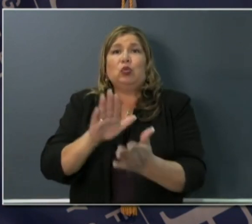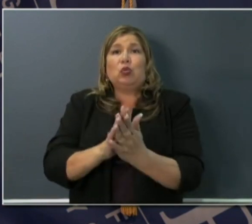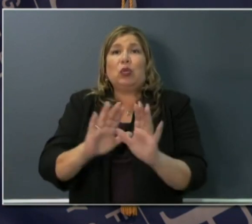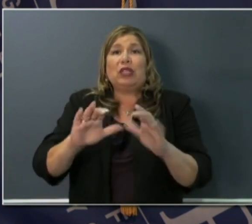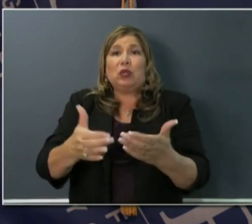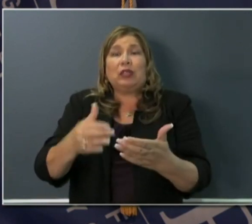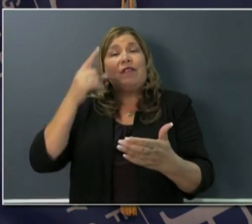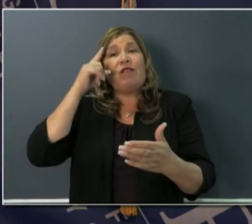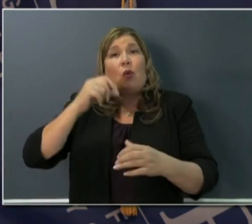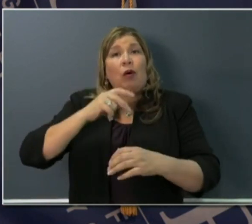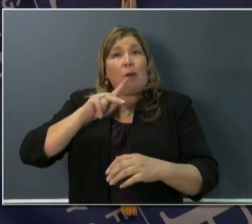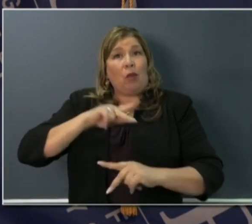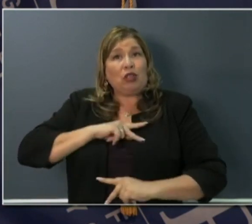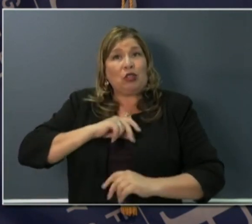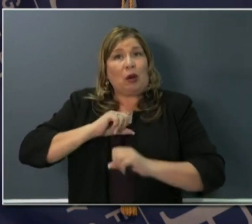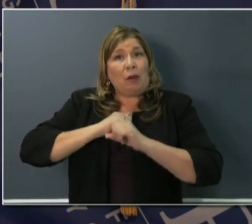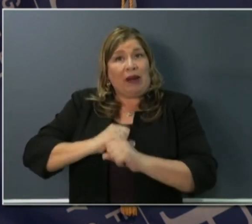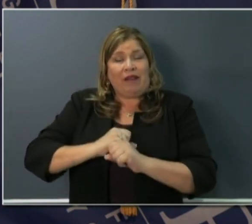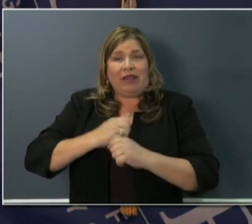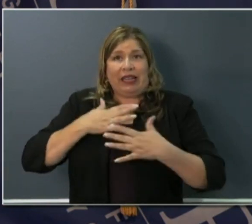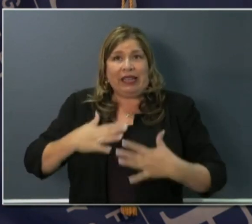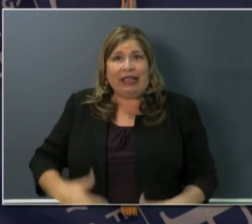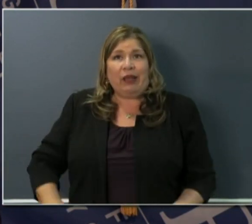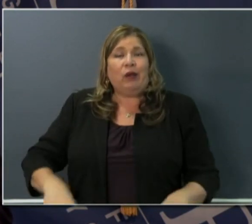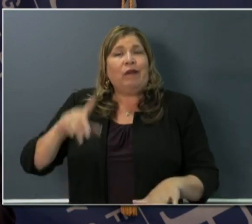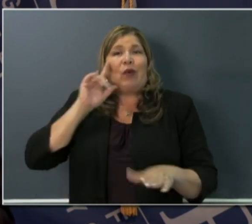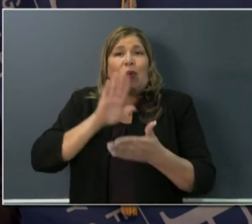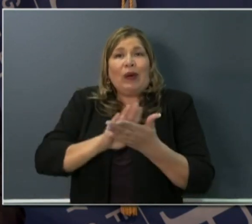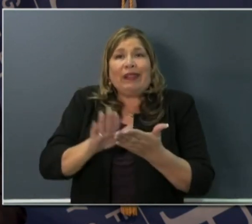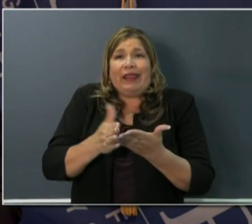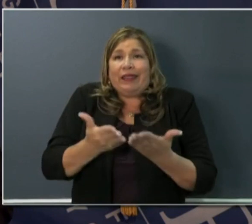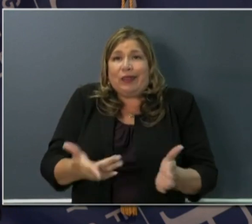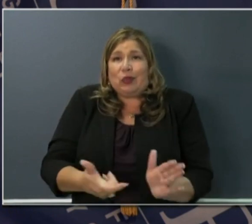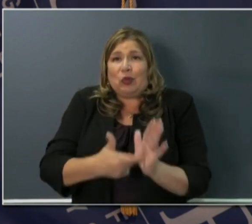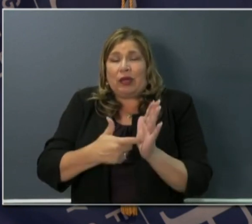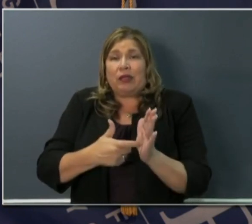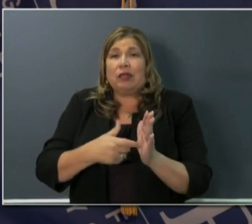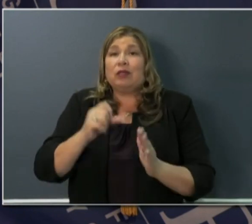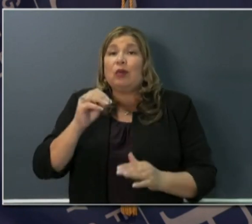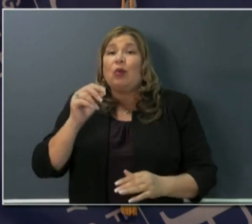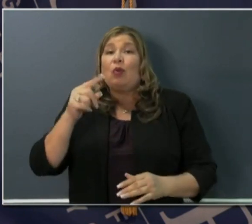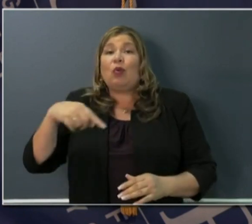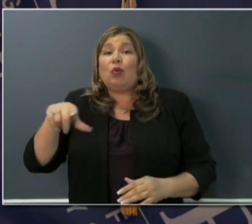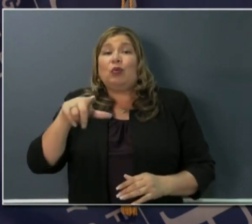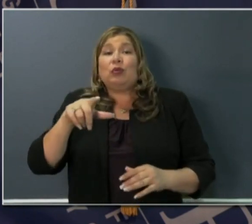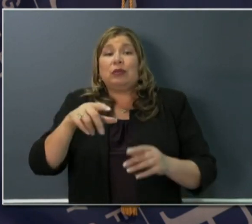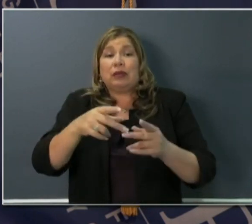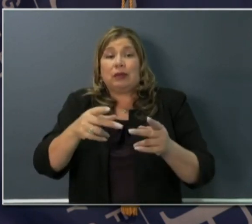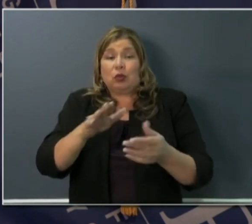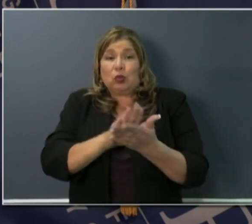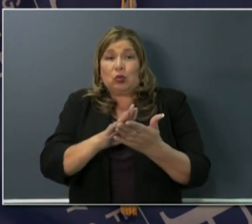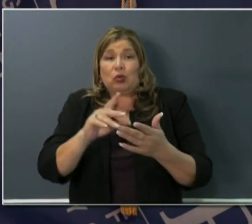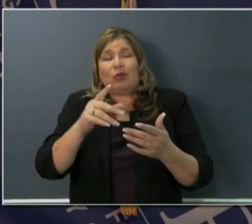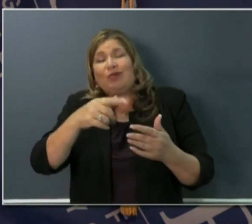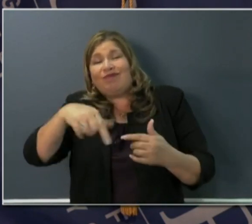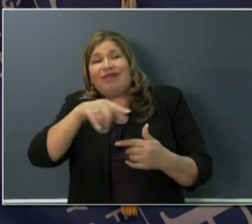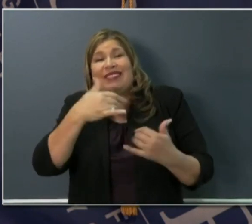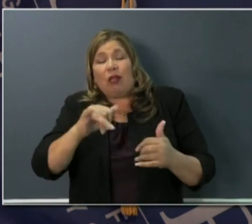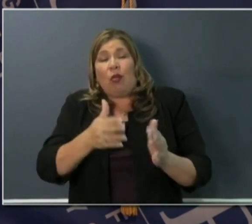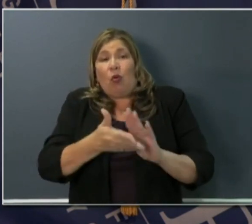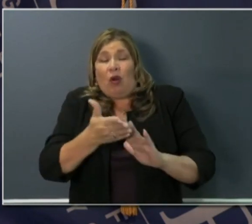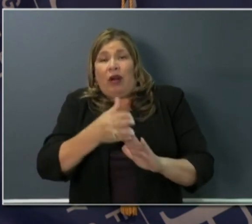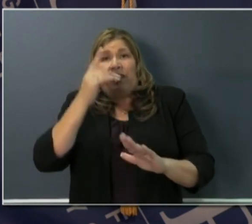personal protective gear, for cleaning protocols. So for those sites that are still operational for online or distance